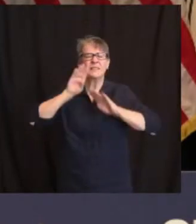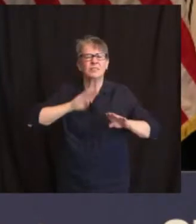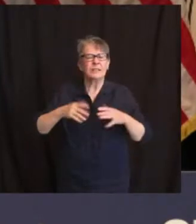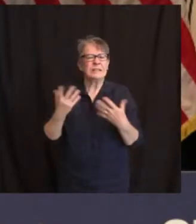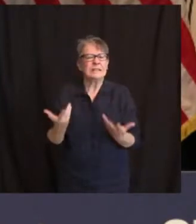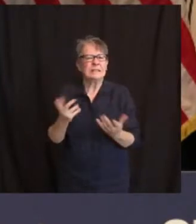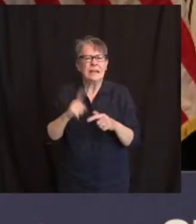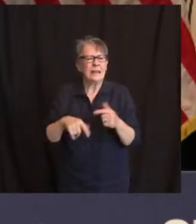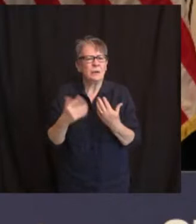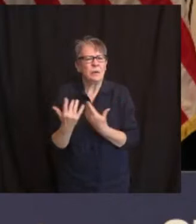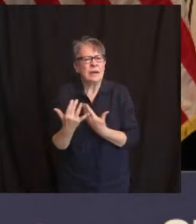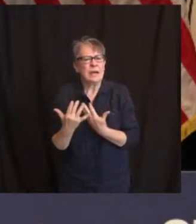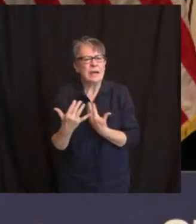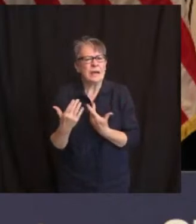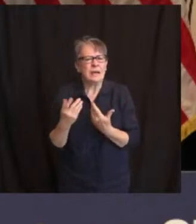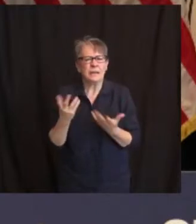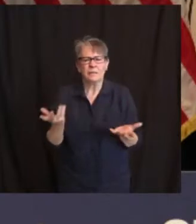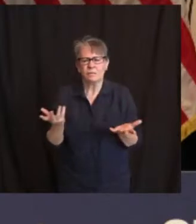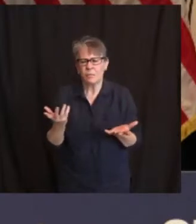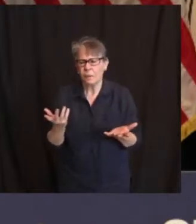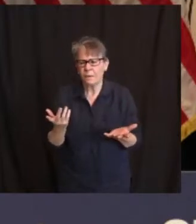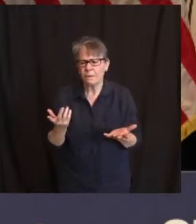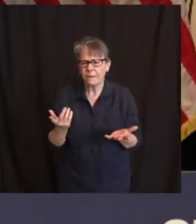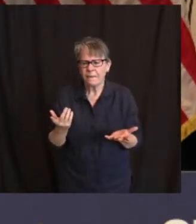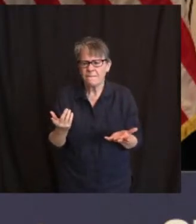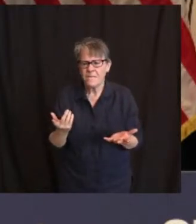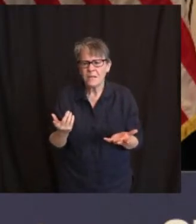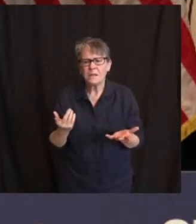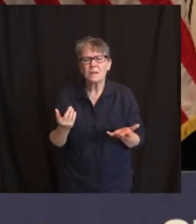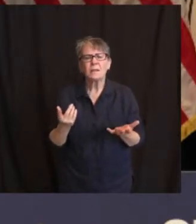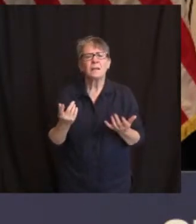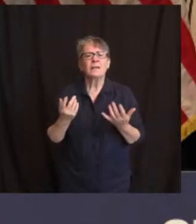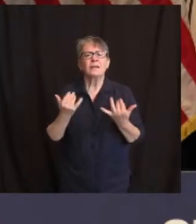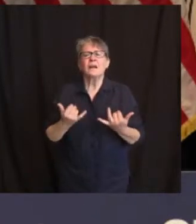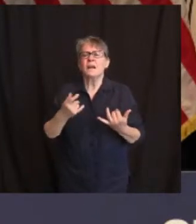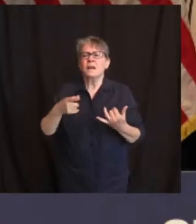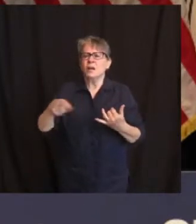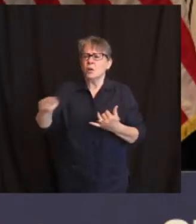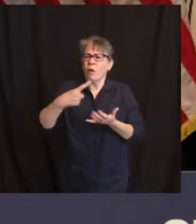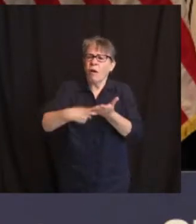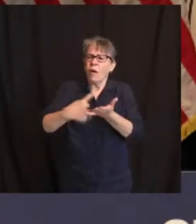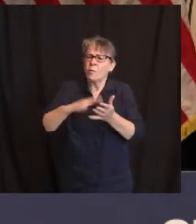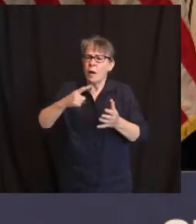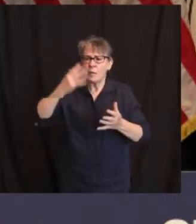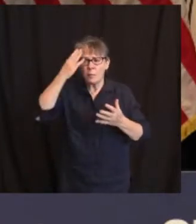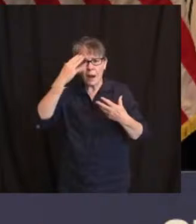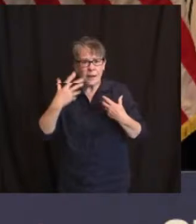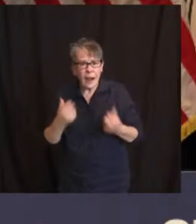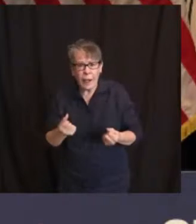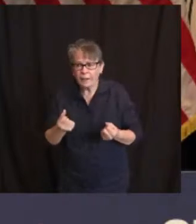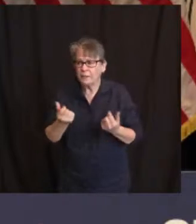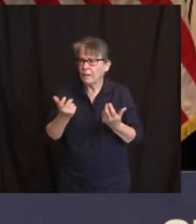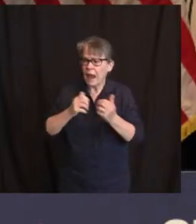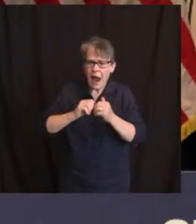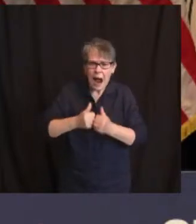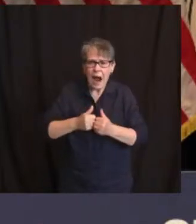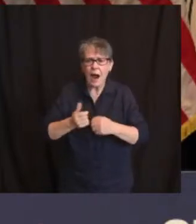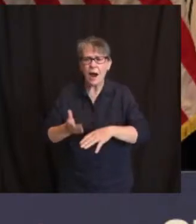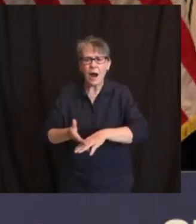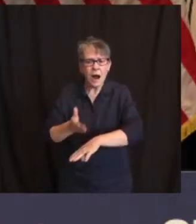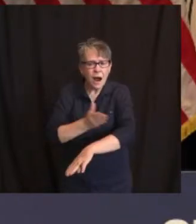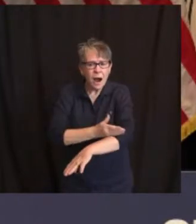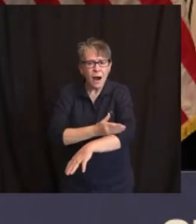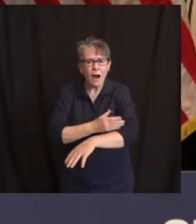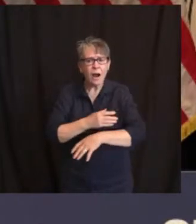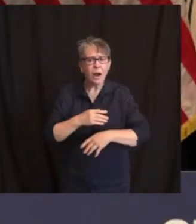question for the commissioner who needs no introduction. You told lawmakers, I believe, Commissioner, that if a resident of a